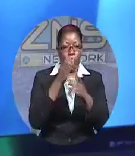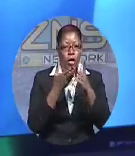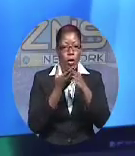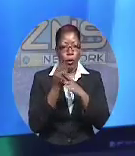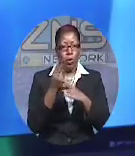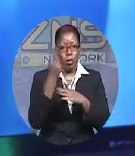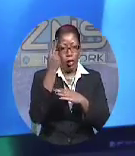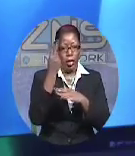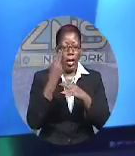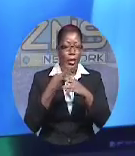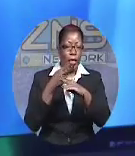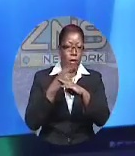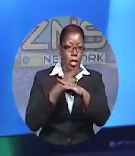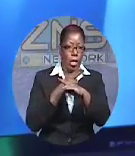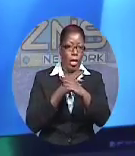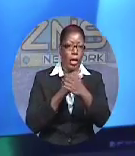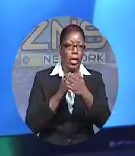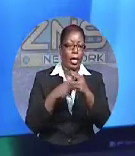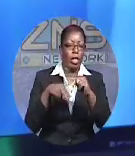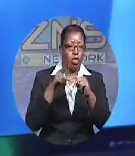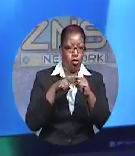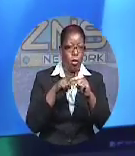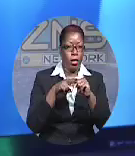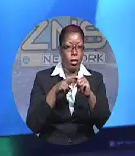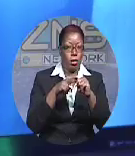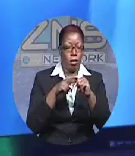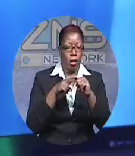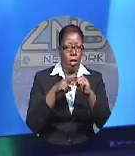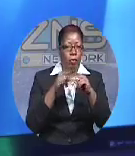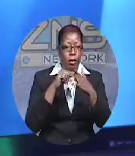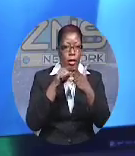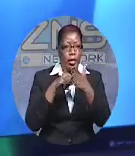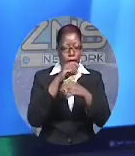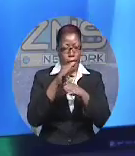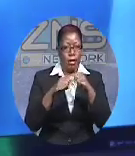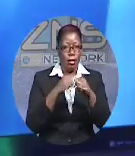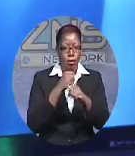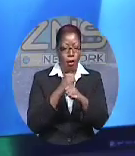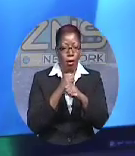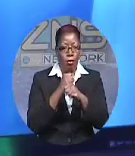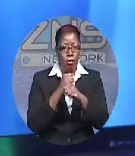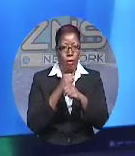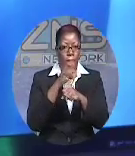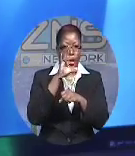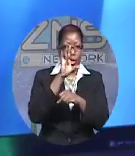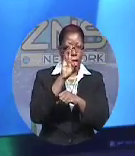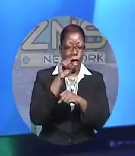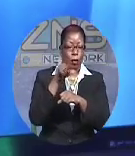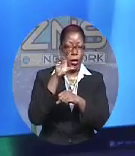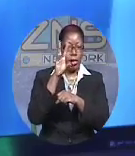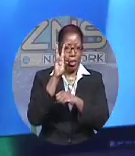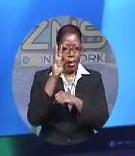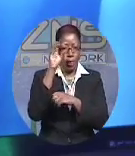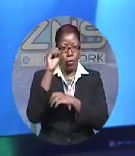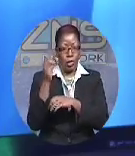in 2012, marking at least 47.76% increase compared to last